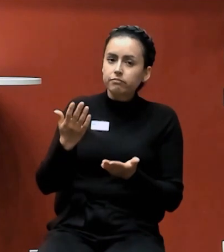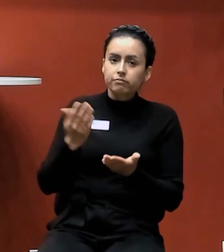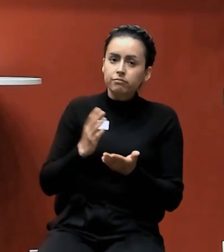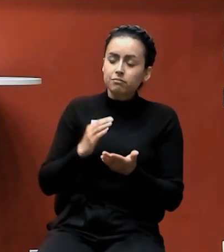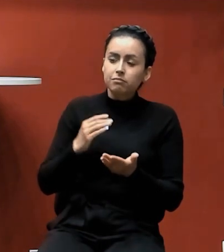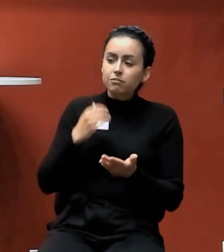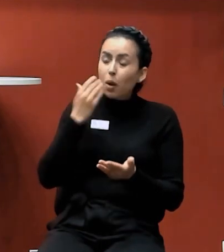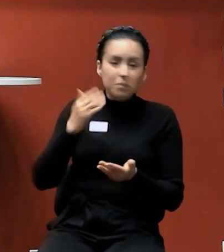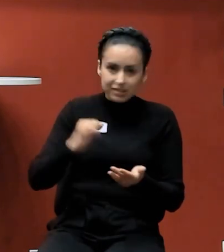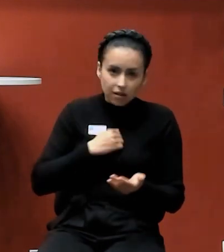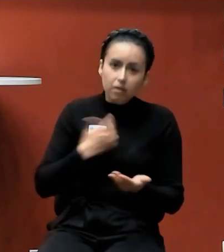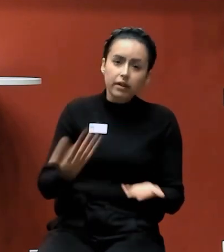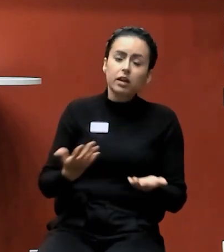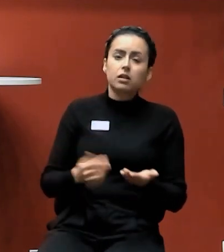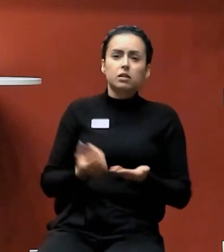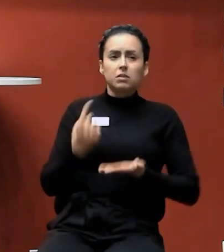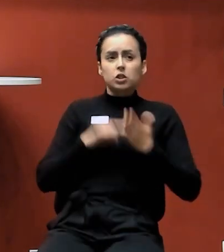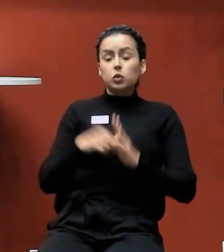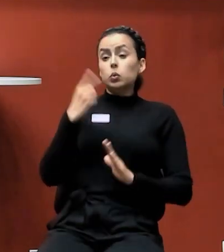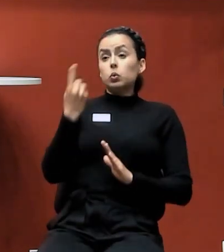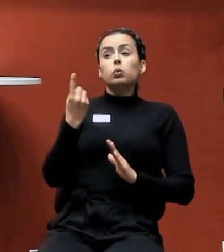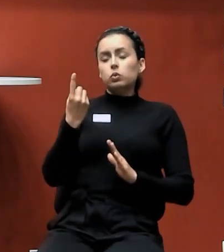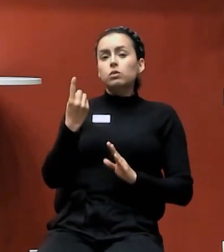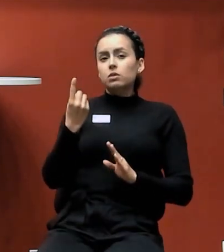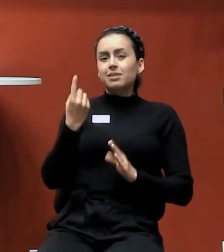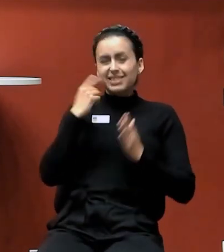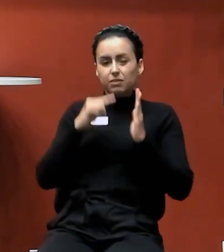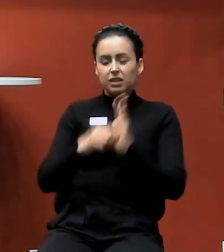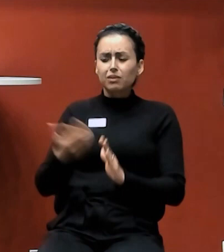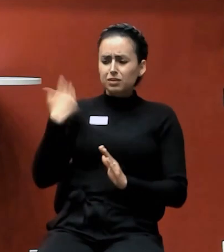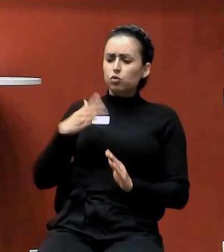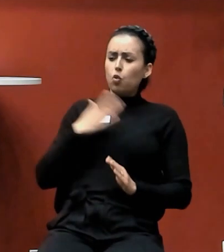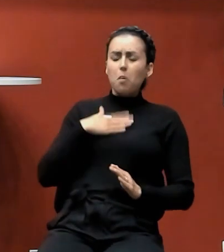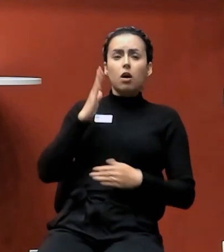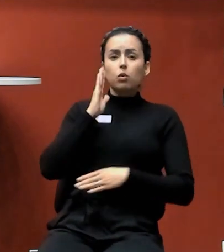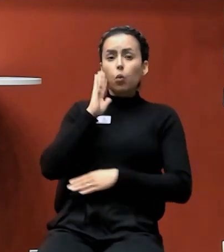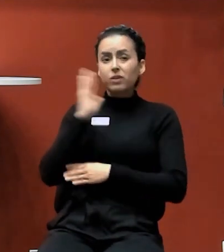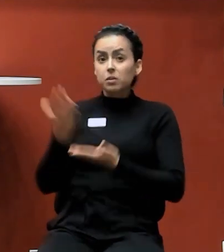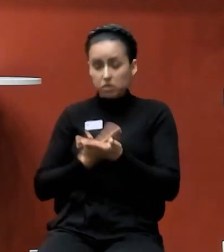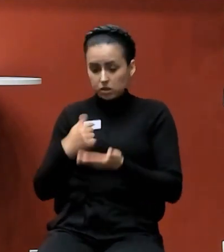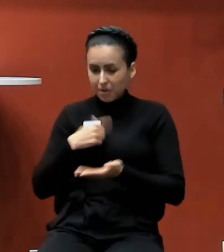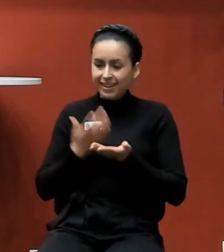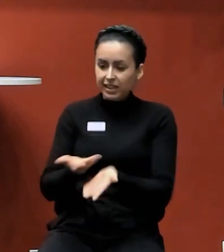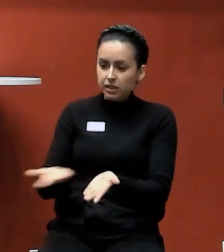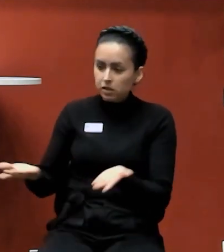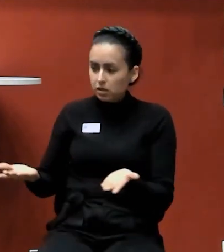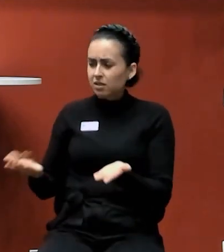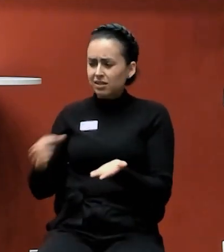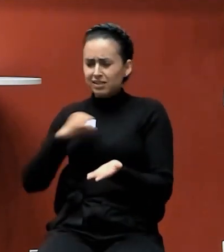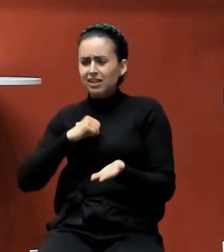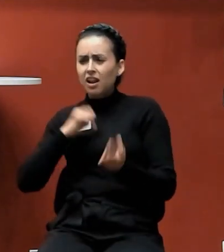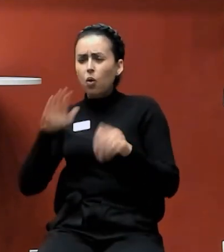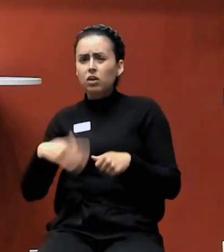an example that every time I used to perform in my home country, I always used to get a very huge problem